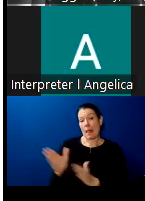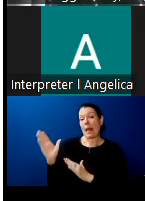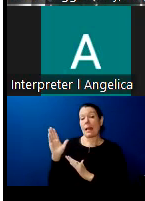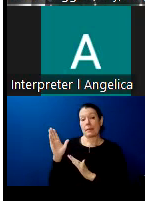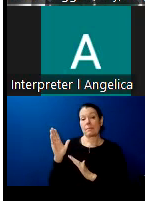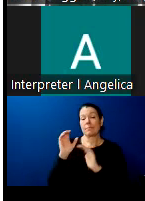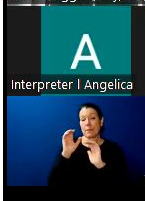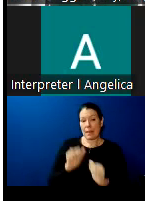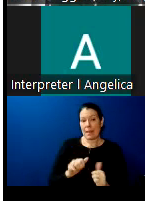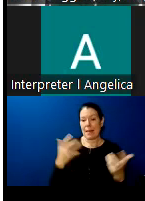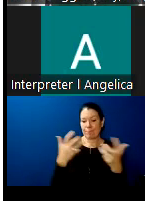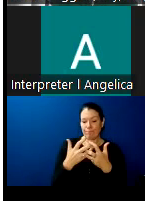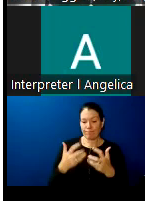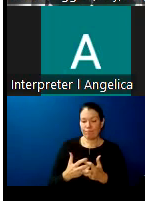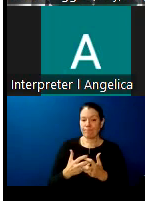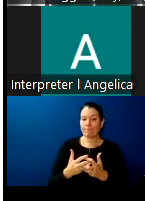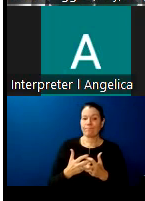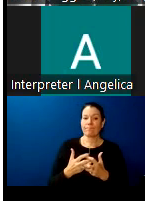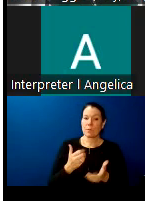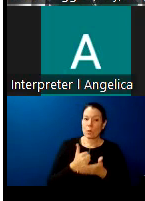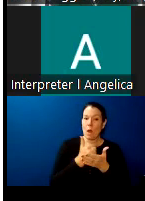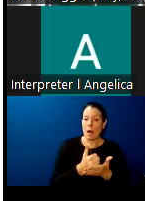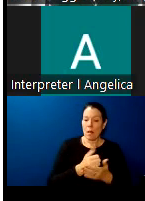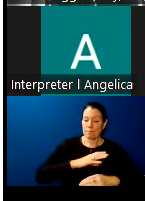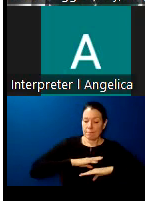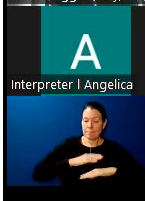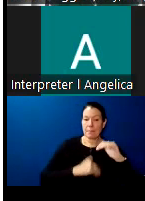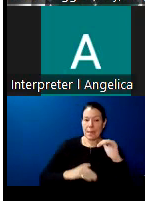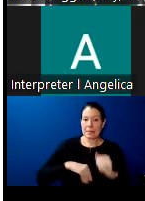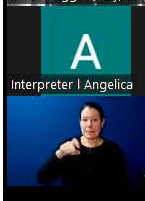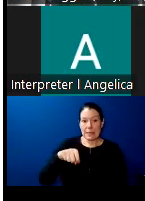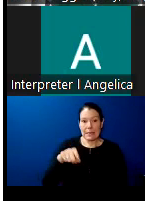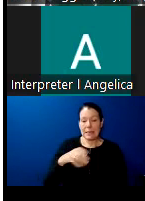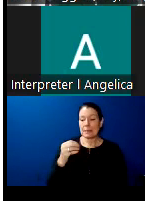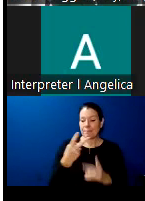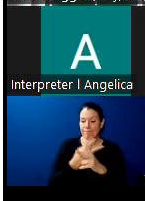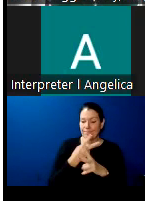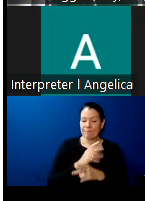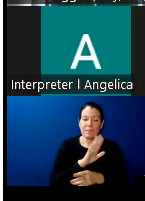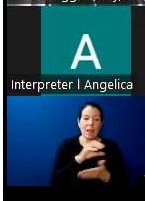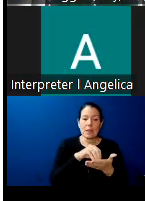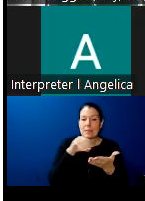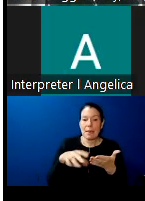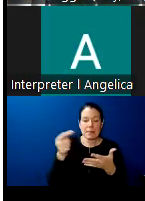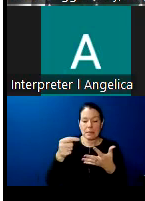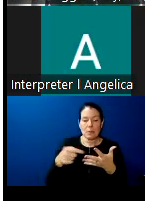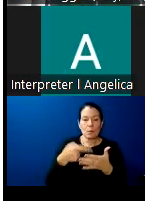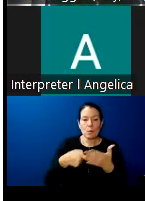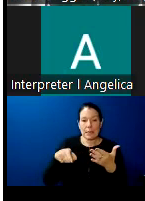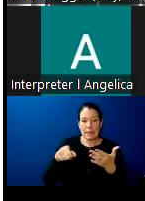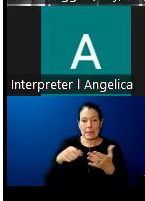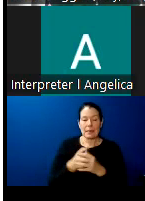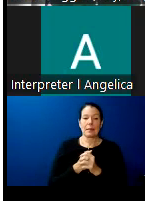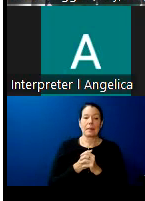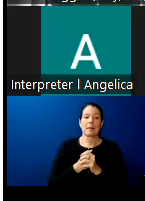to kind of help them meet their basic needs and navigate what their expenses look like.